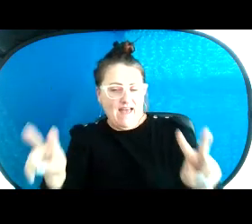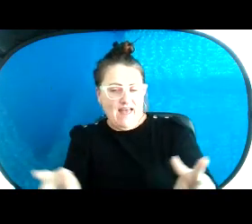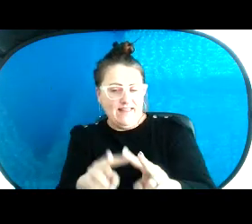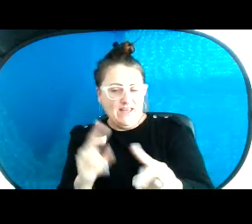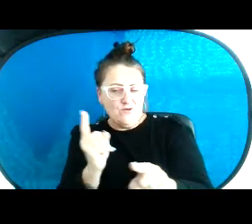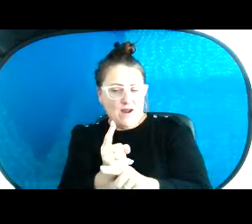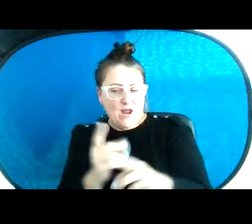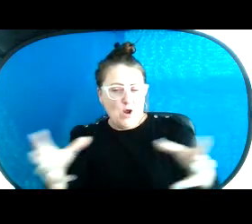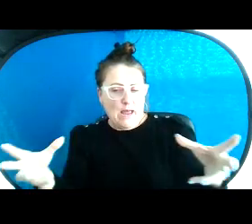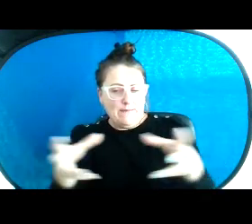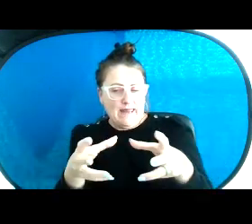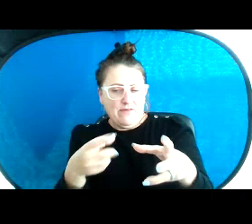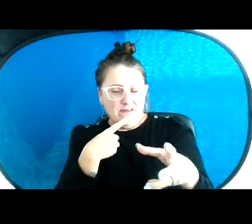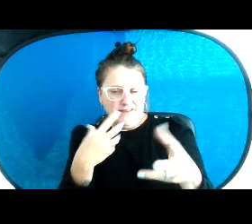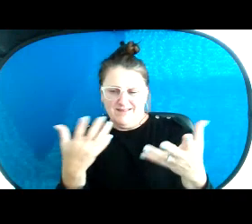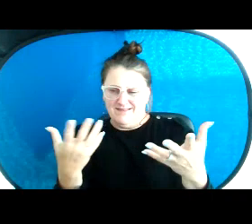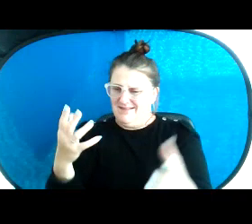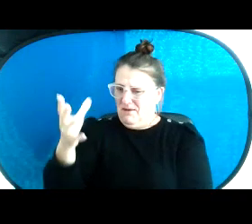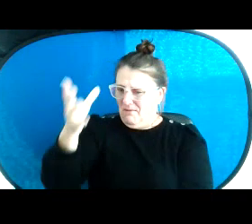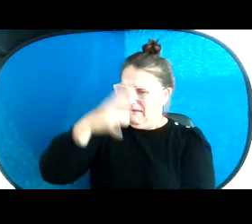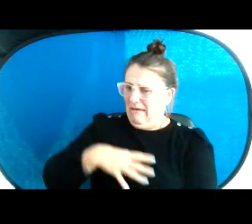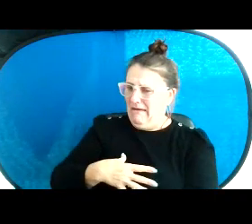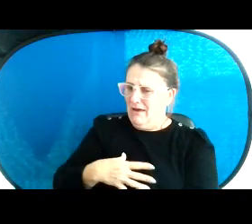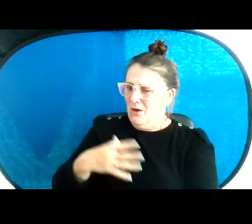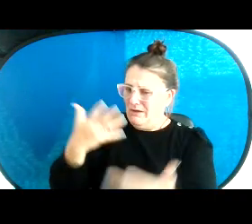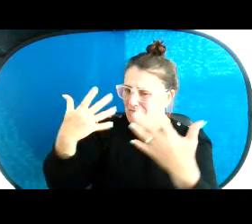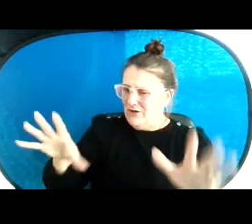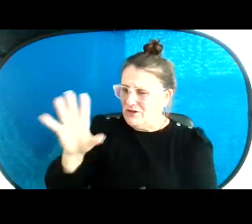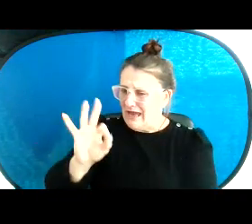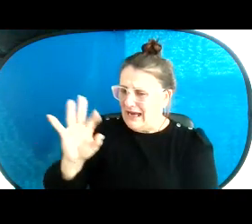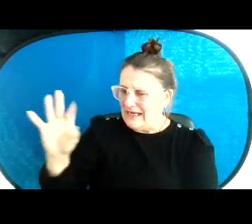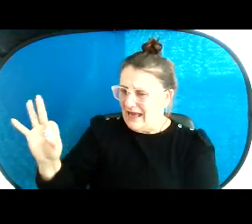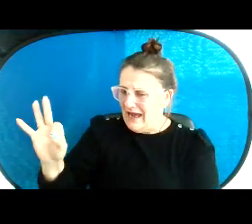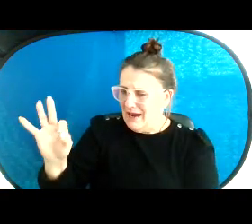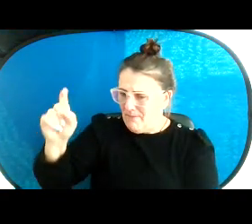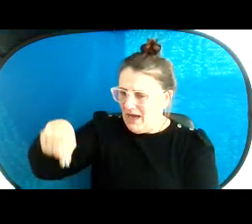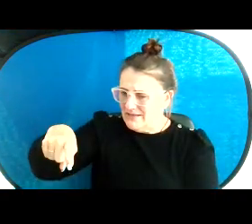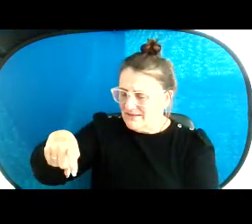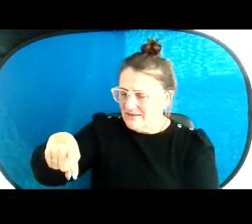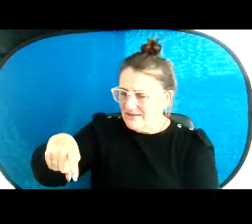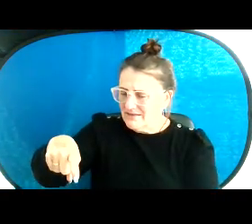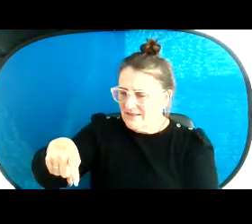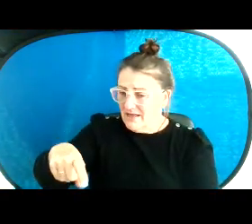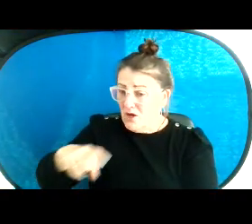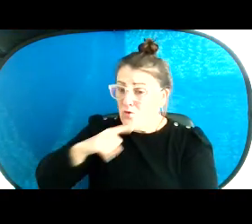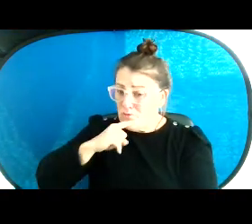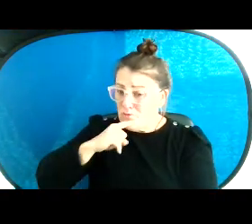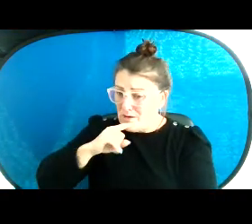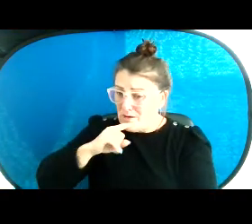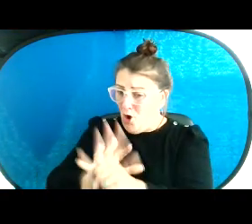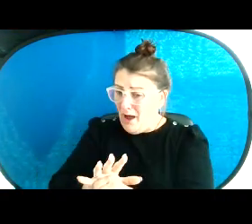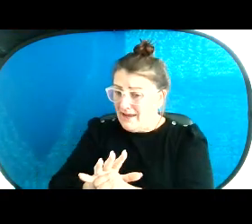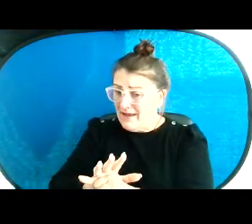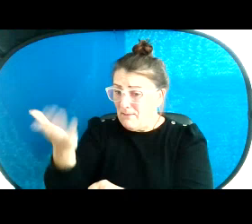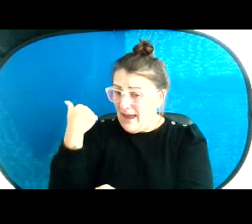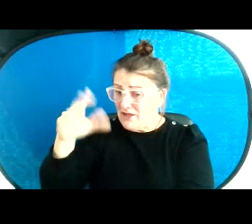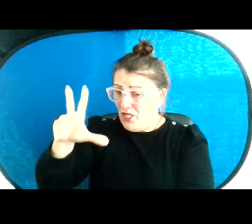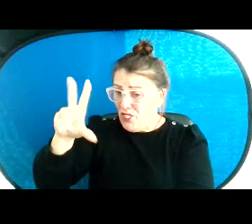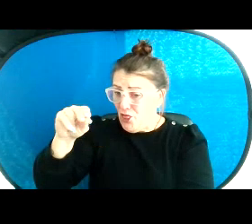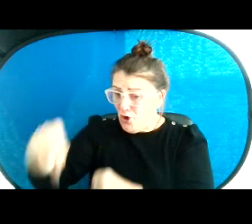say, oh man, we got to finish this 99. We have to do what we've promised for the last 30 years.